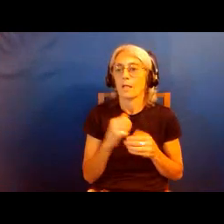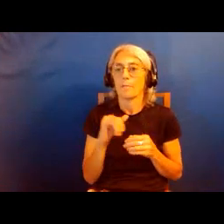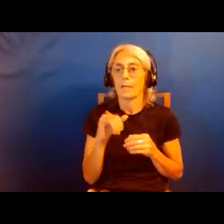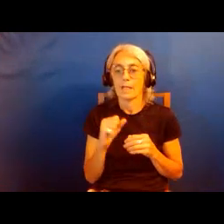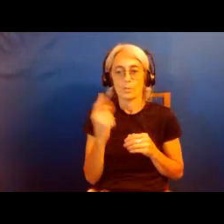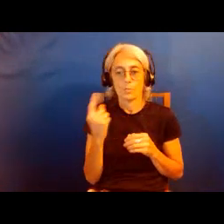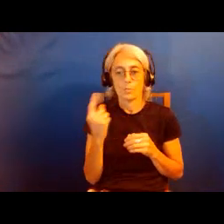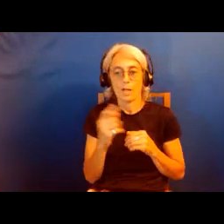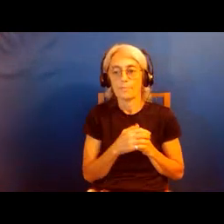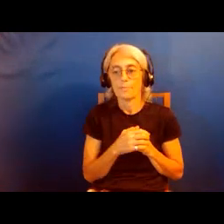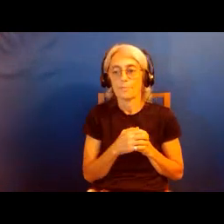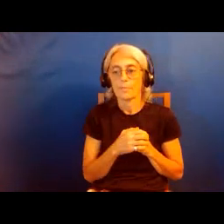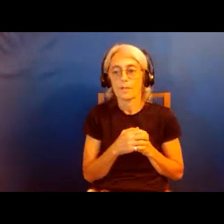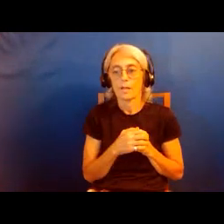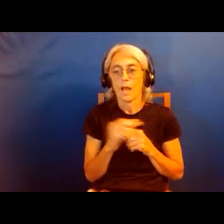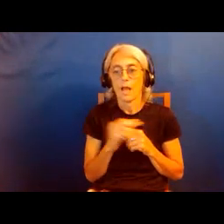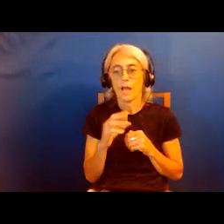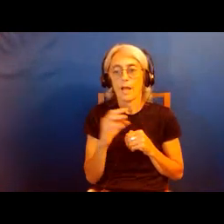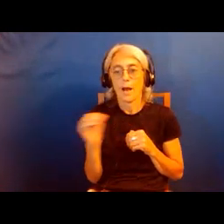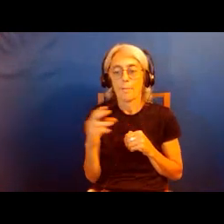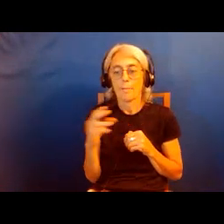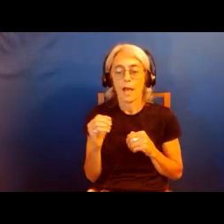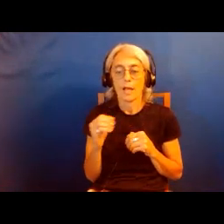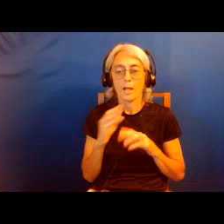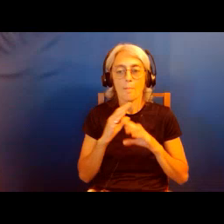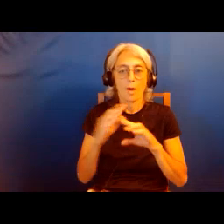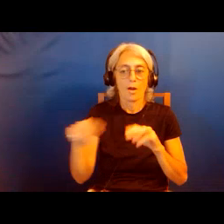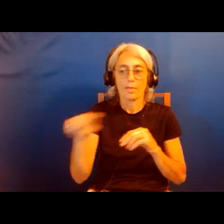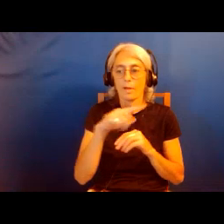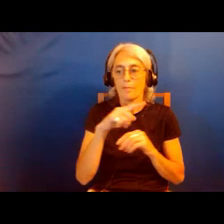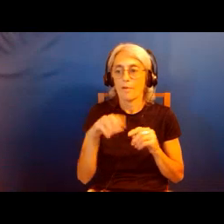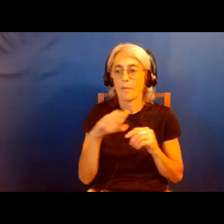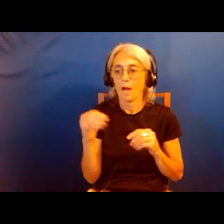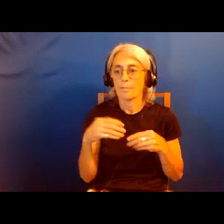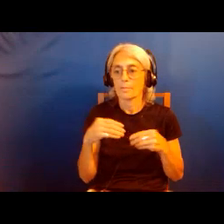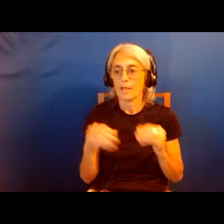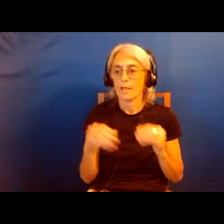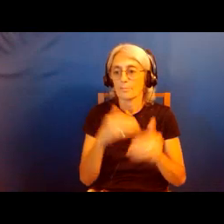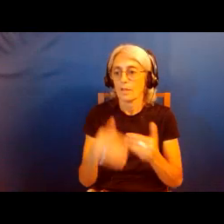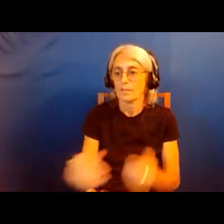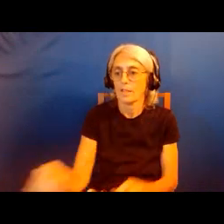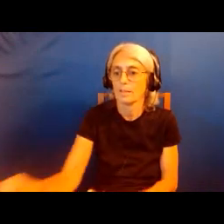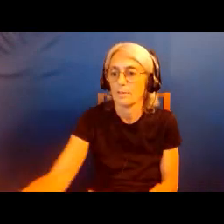them, and barring them from the sales process.